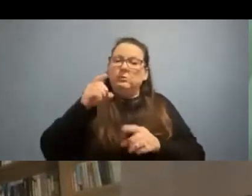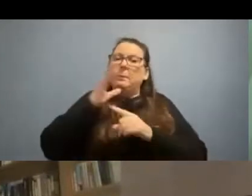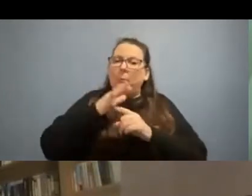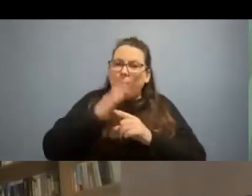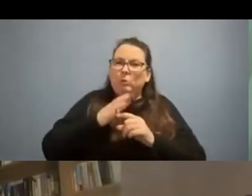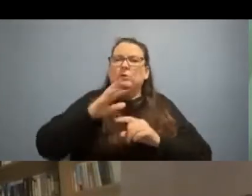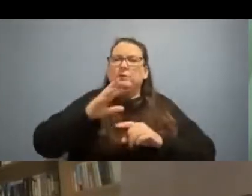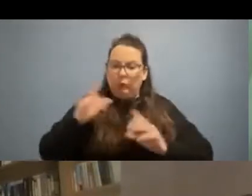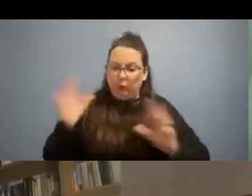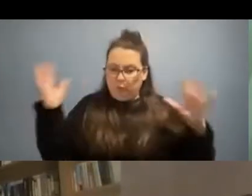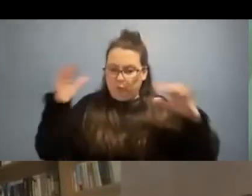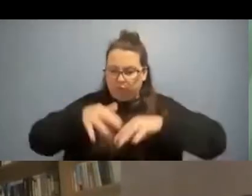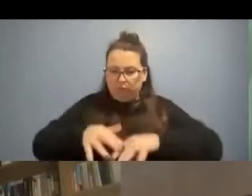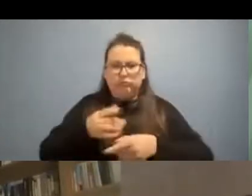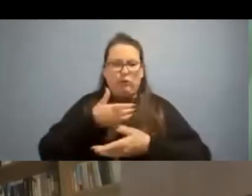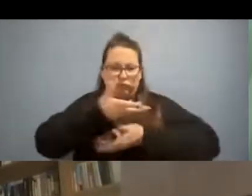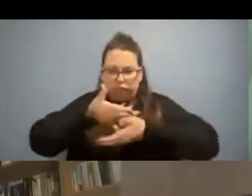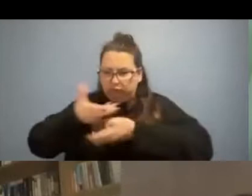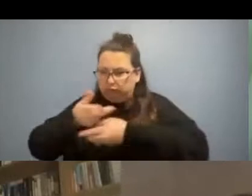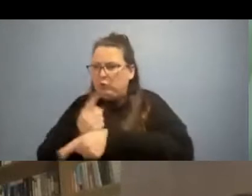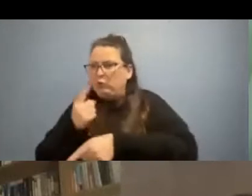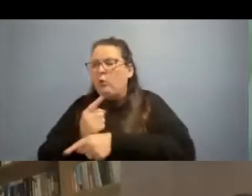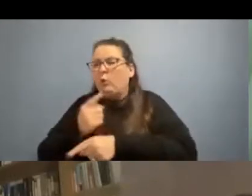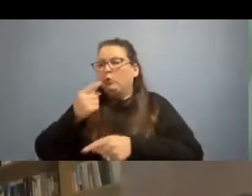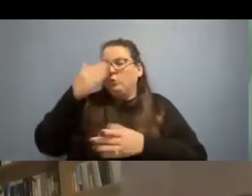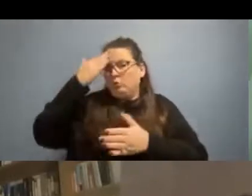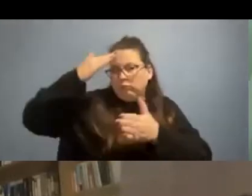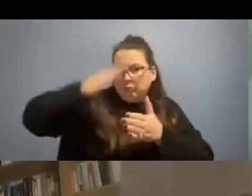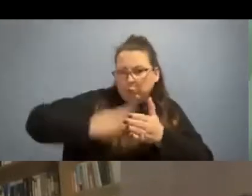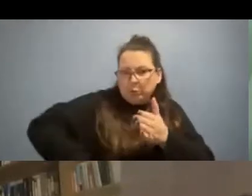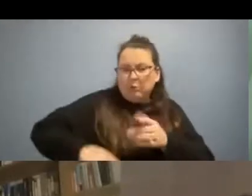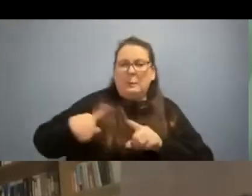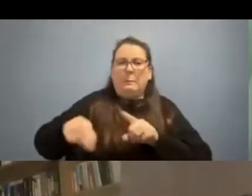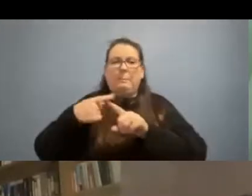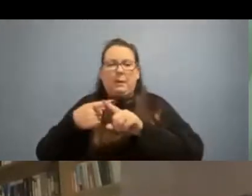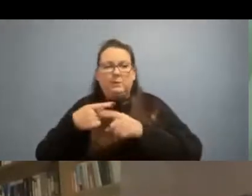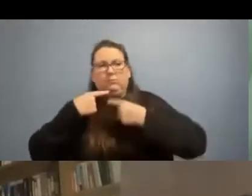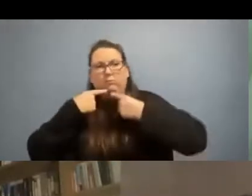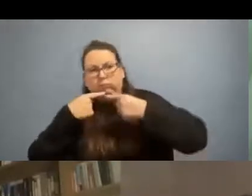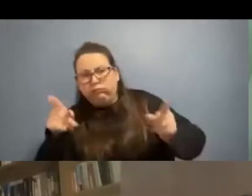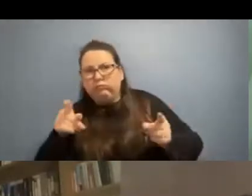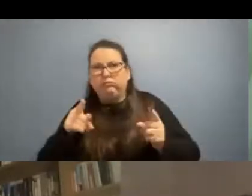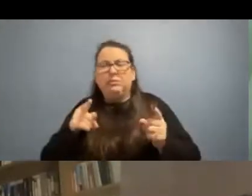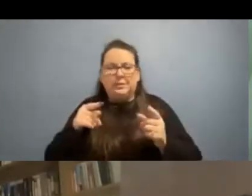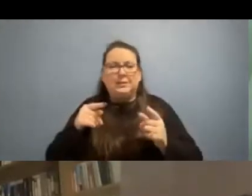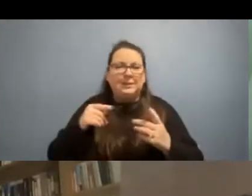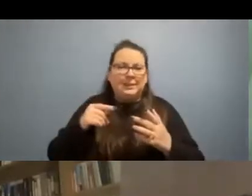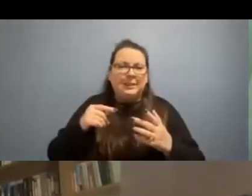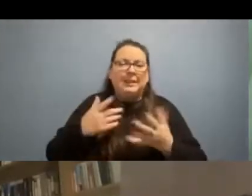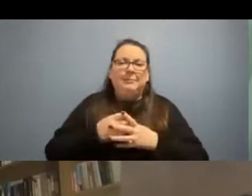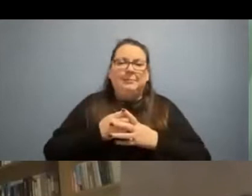experts and to really impress upon everyone a couple of messages. And for me, the messages are